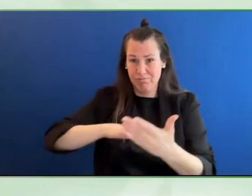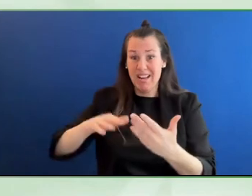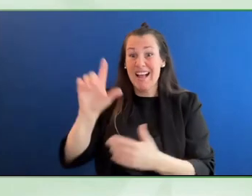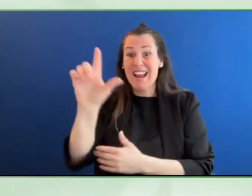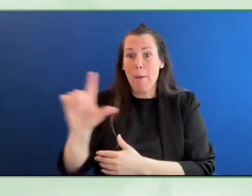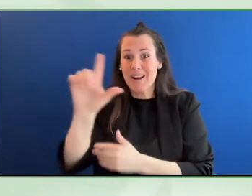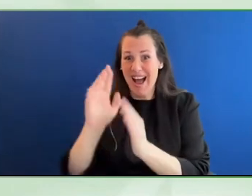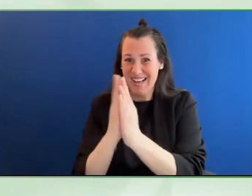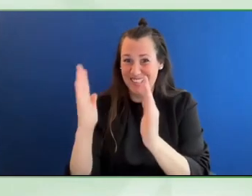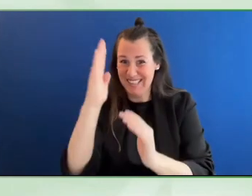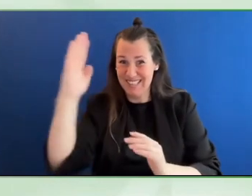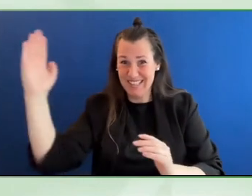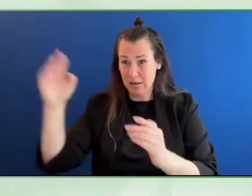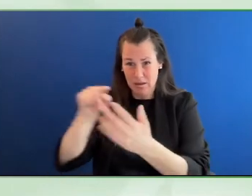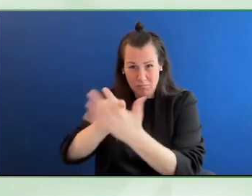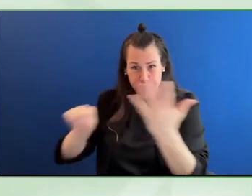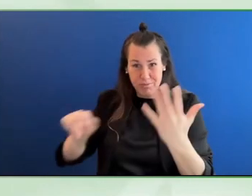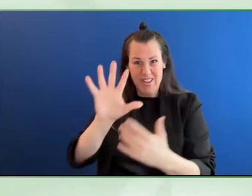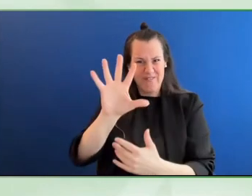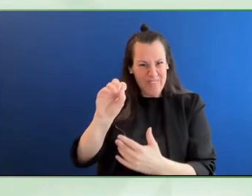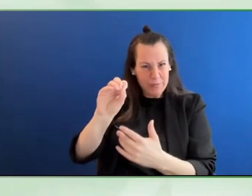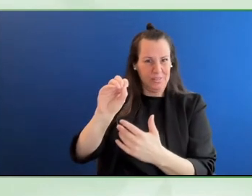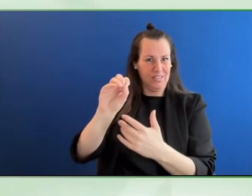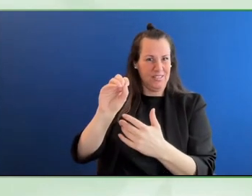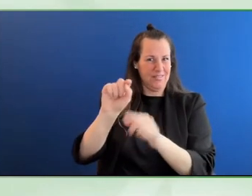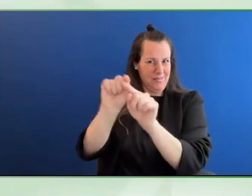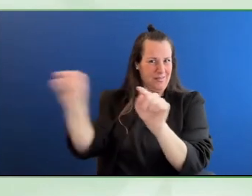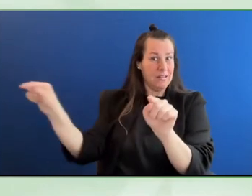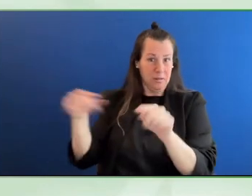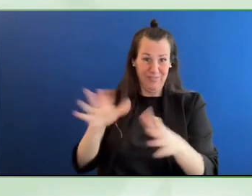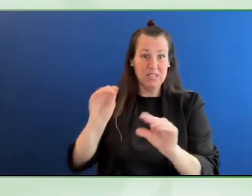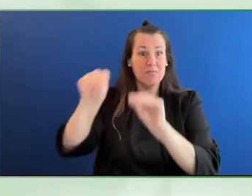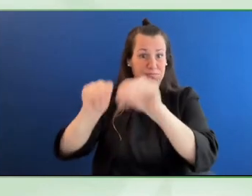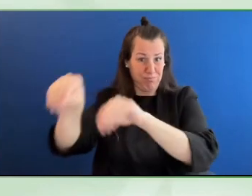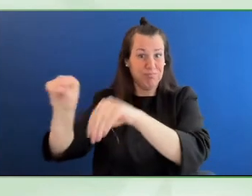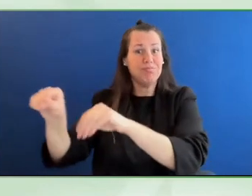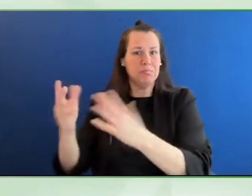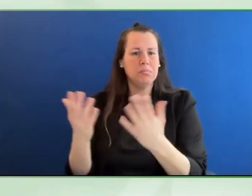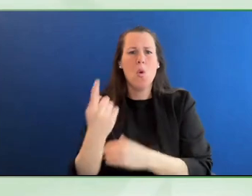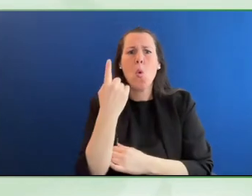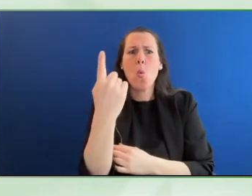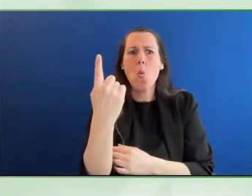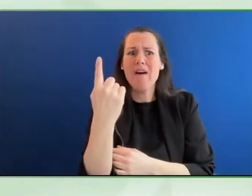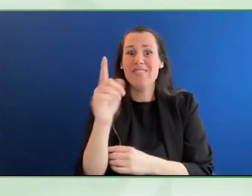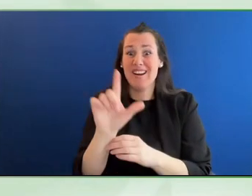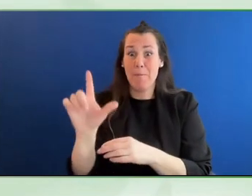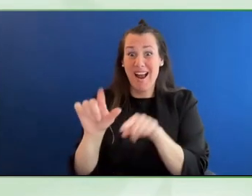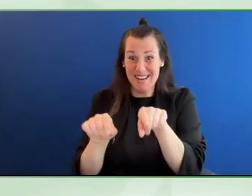It was based off of European and Commission funding and United States funding and Canadian funding over the years.